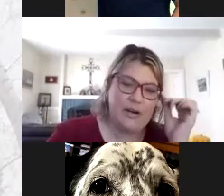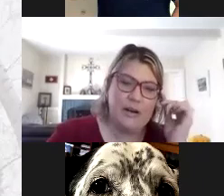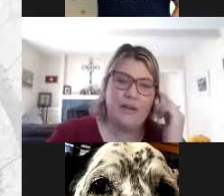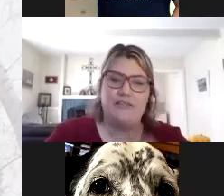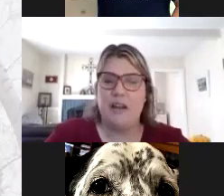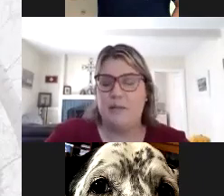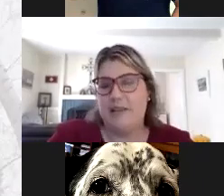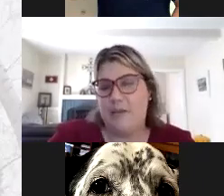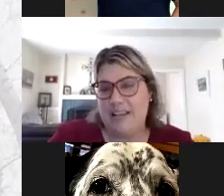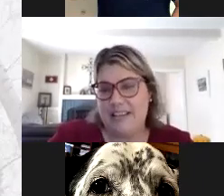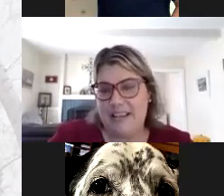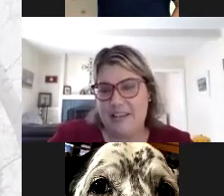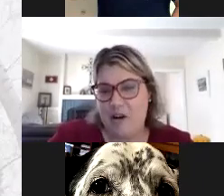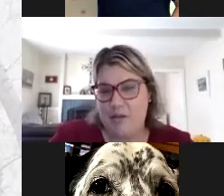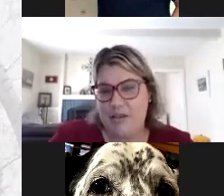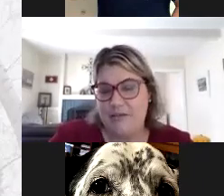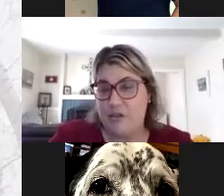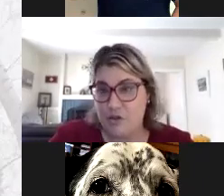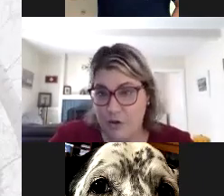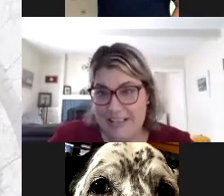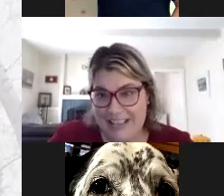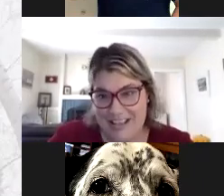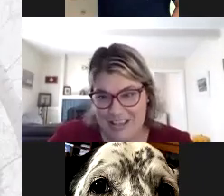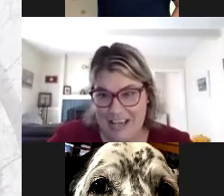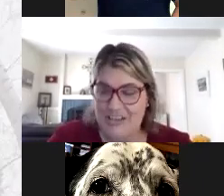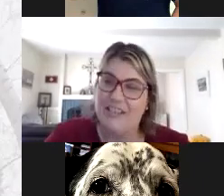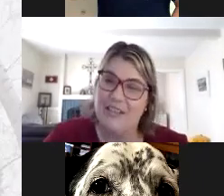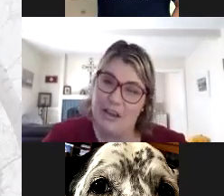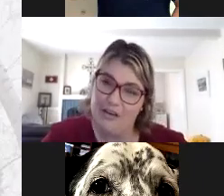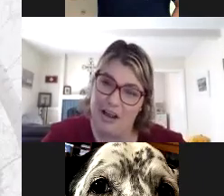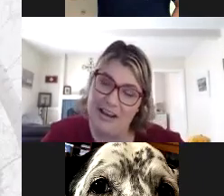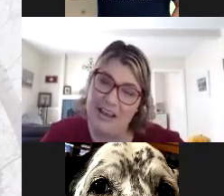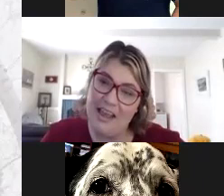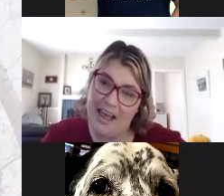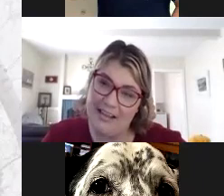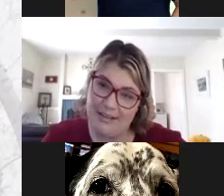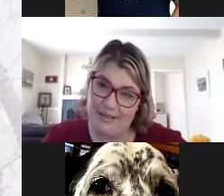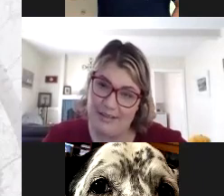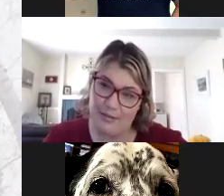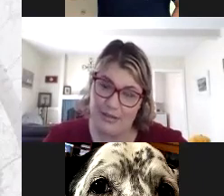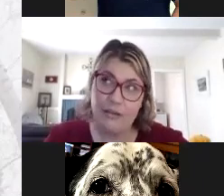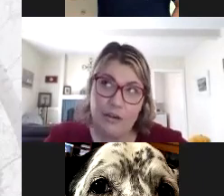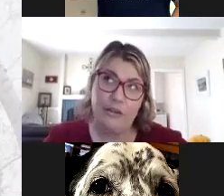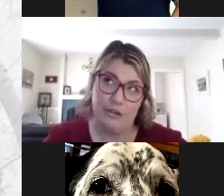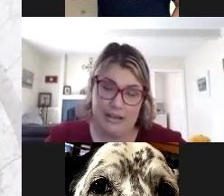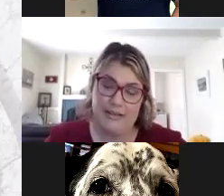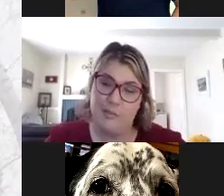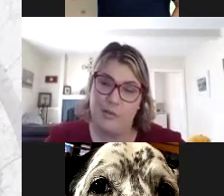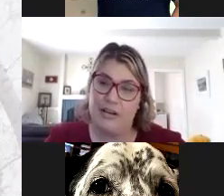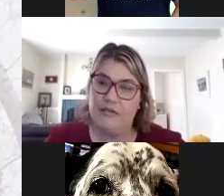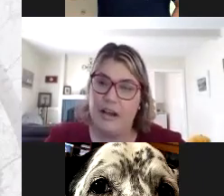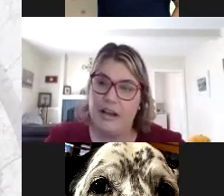is Great American Families, where they discuss their options for choice in education. So they are not as